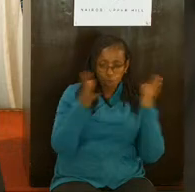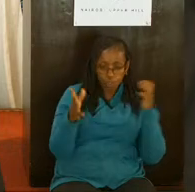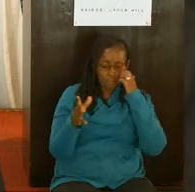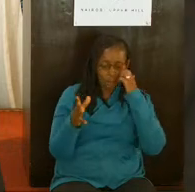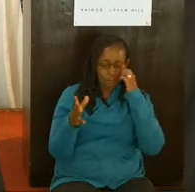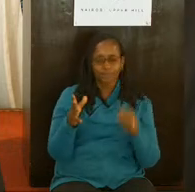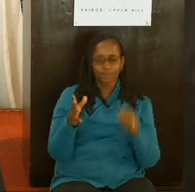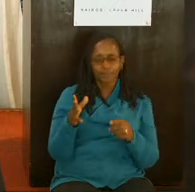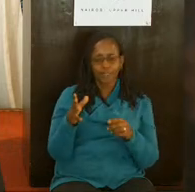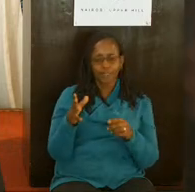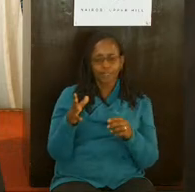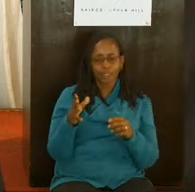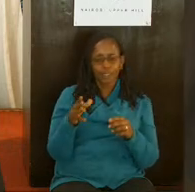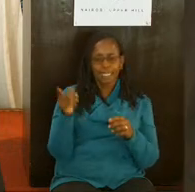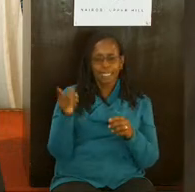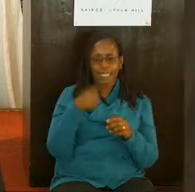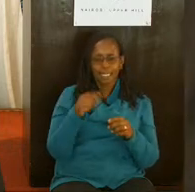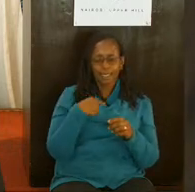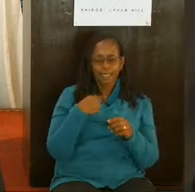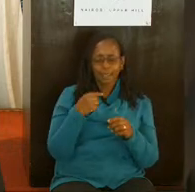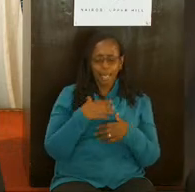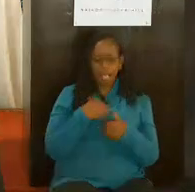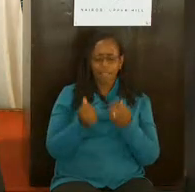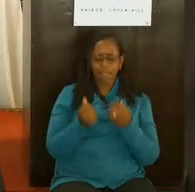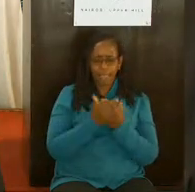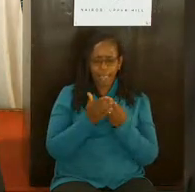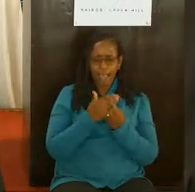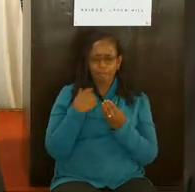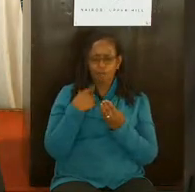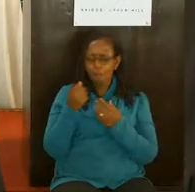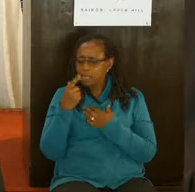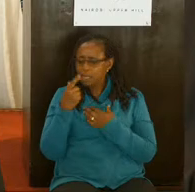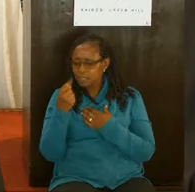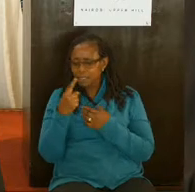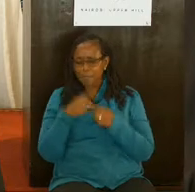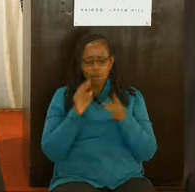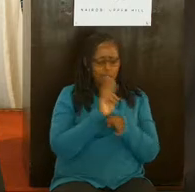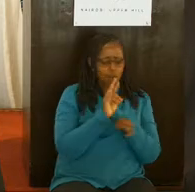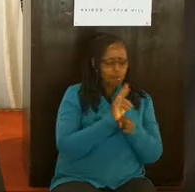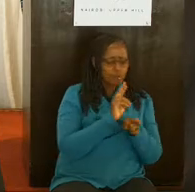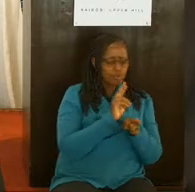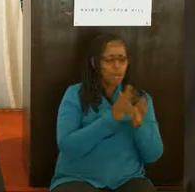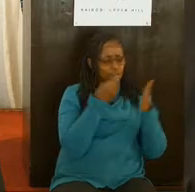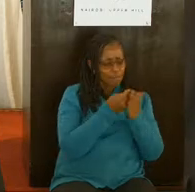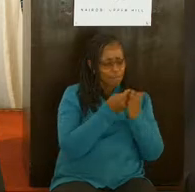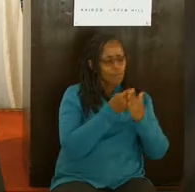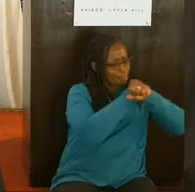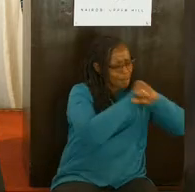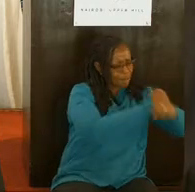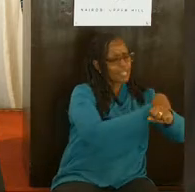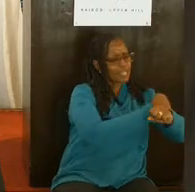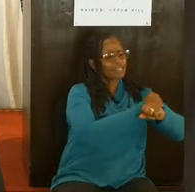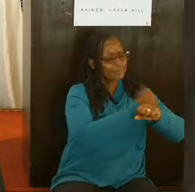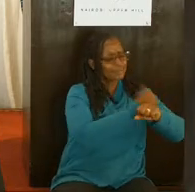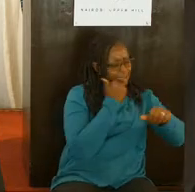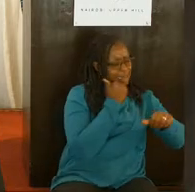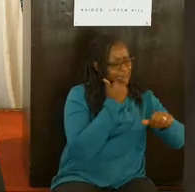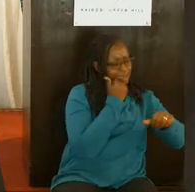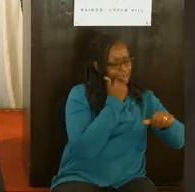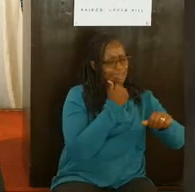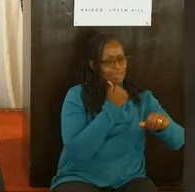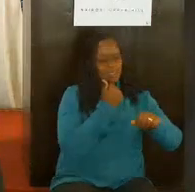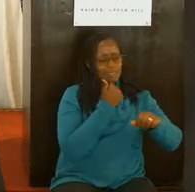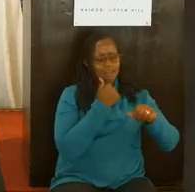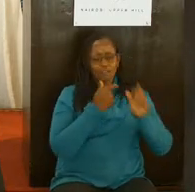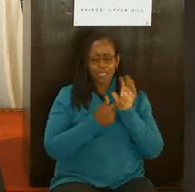uh Curative health care when we can spend a lot of money in what's called preventive Health Care I mean